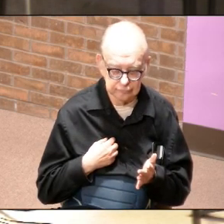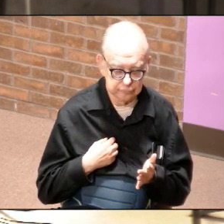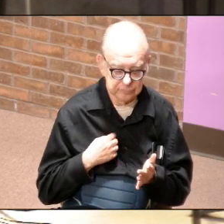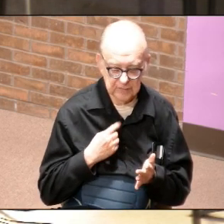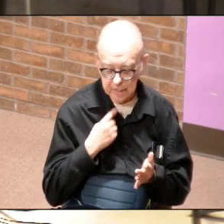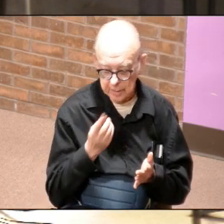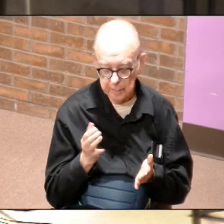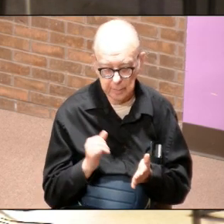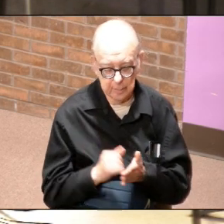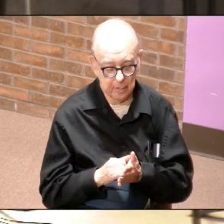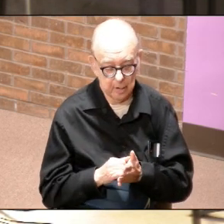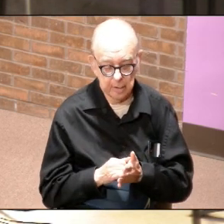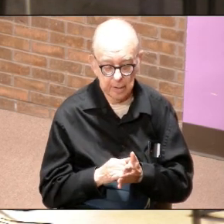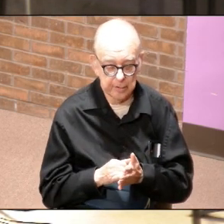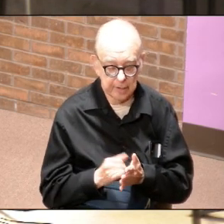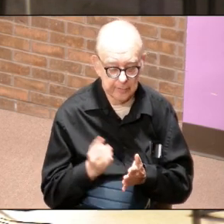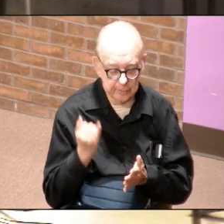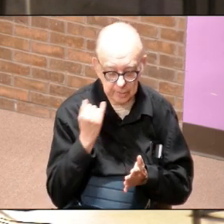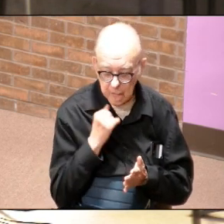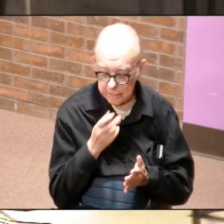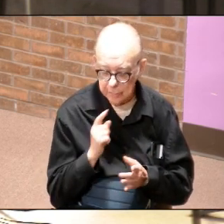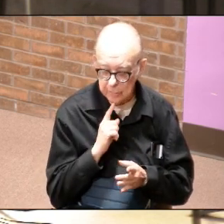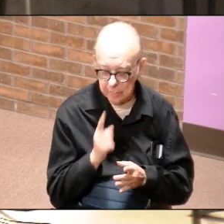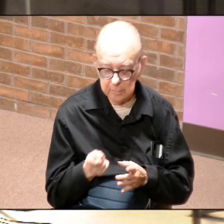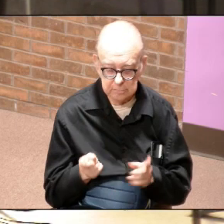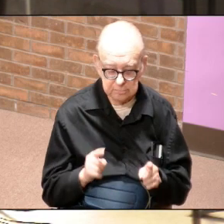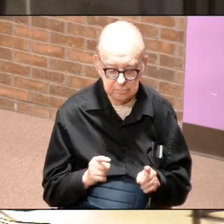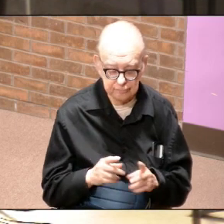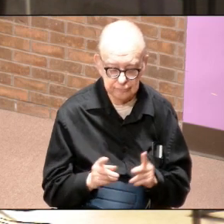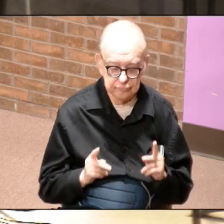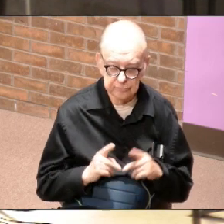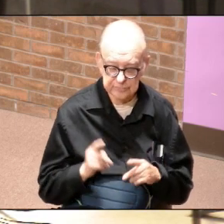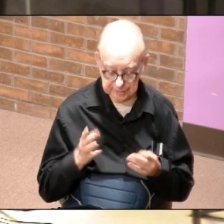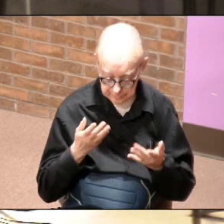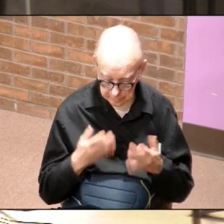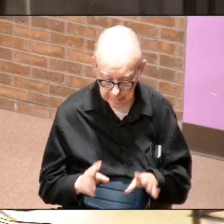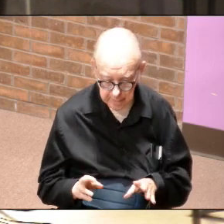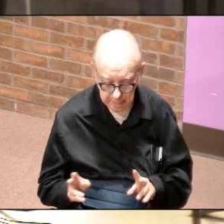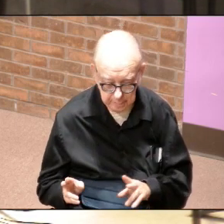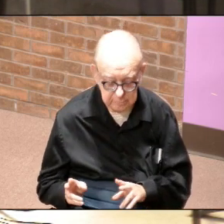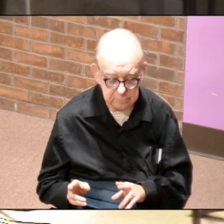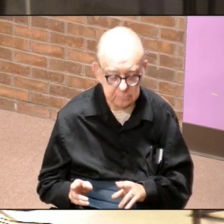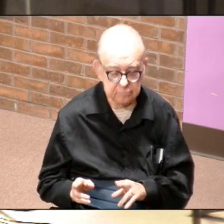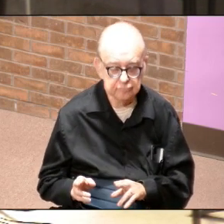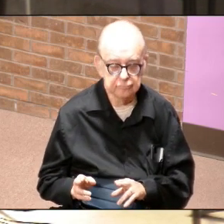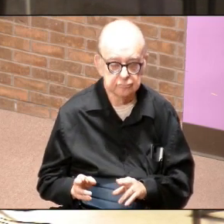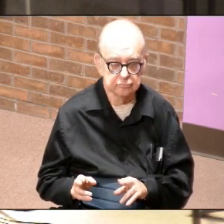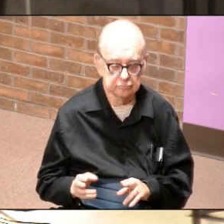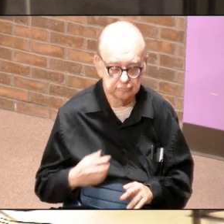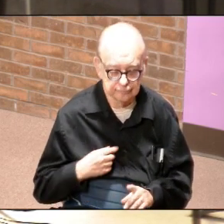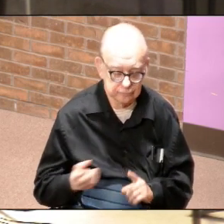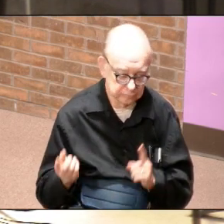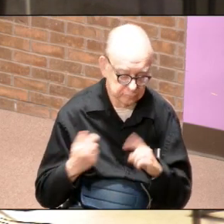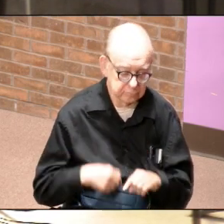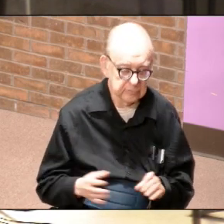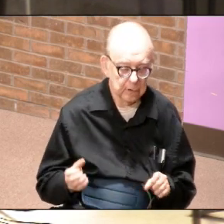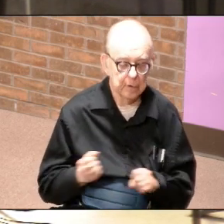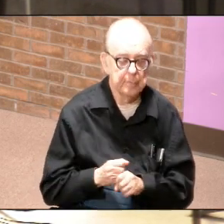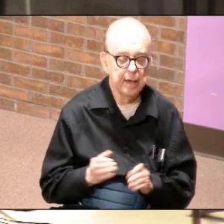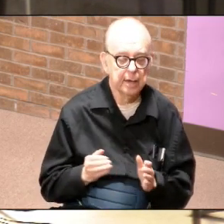I wouldn't tell you this if it wasn't true. And when your place is ready, I'll come back to get